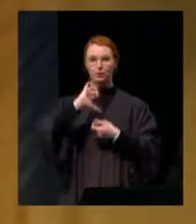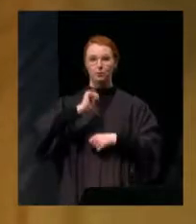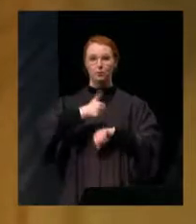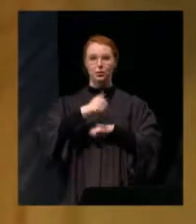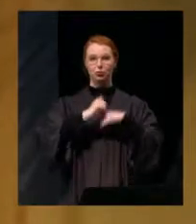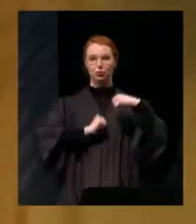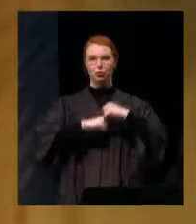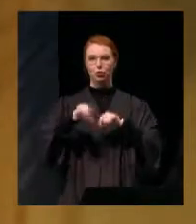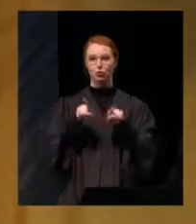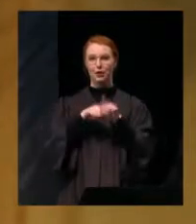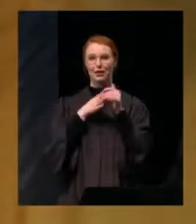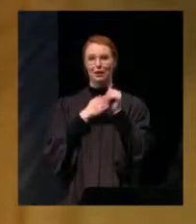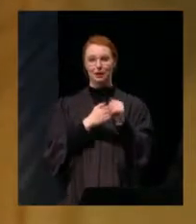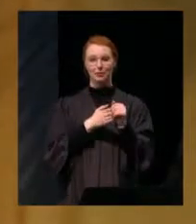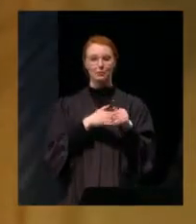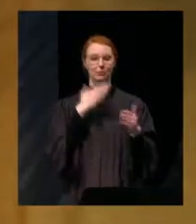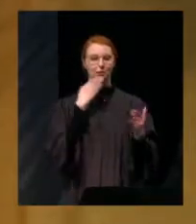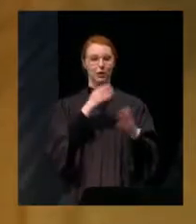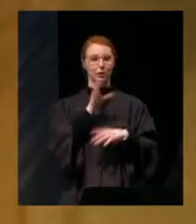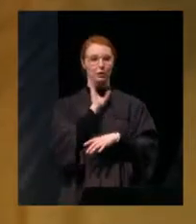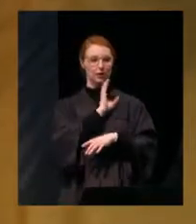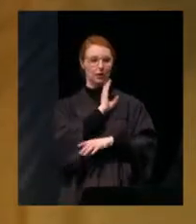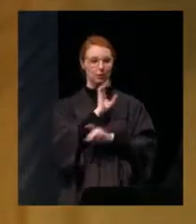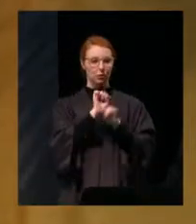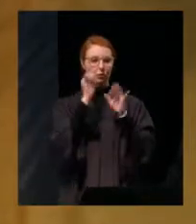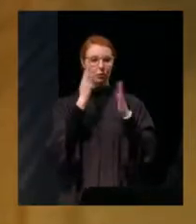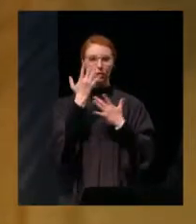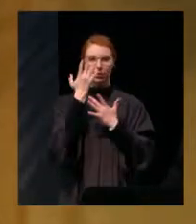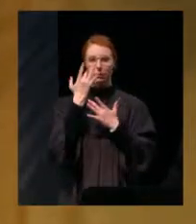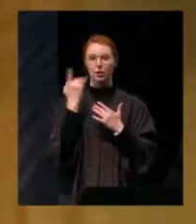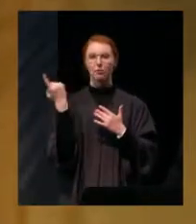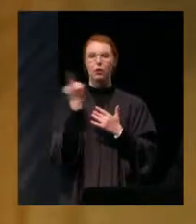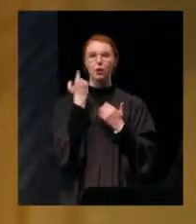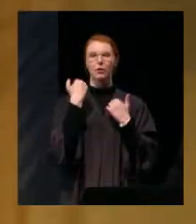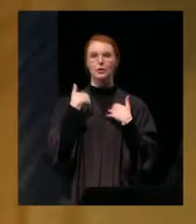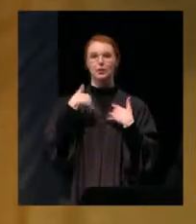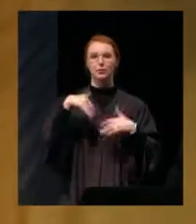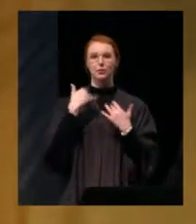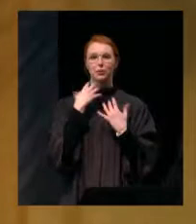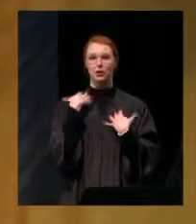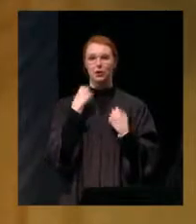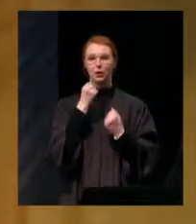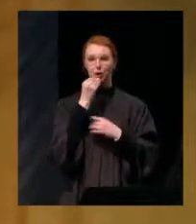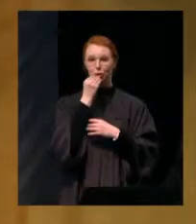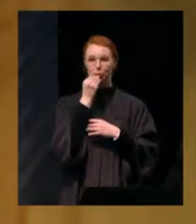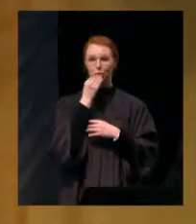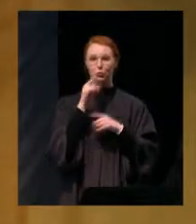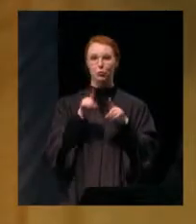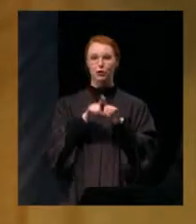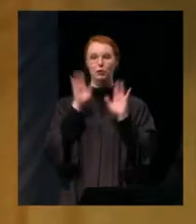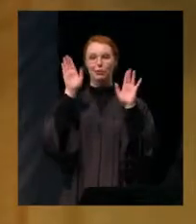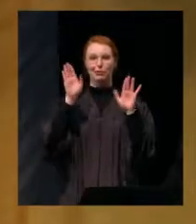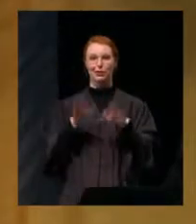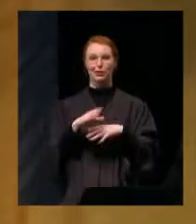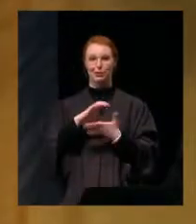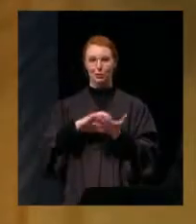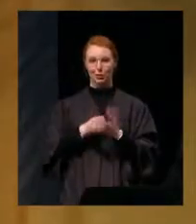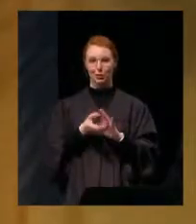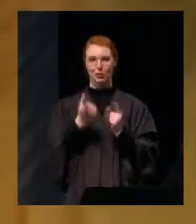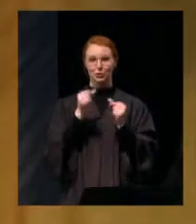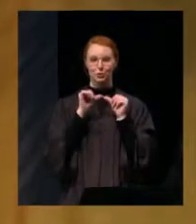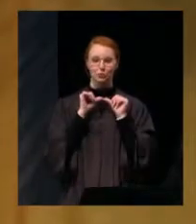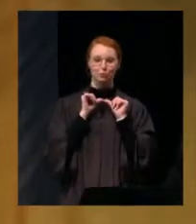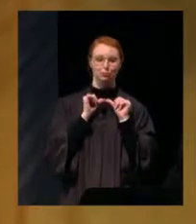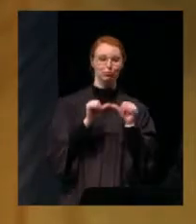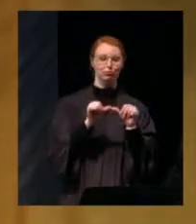lives. Thank you to the lunchroom staff for always providing us with nutritious meals and those awesome cookies to help us get through the